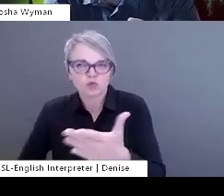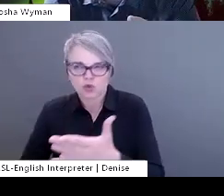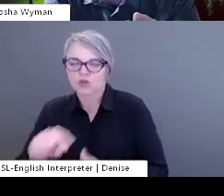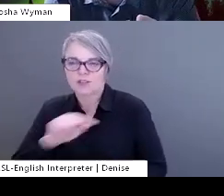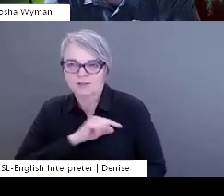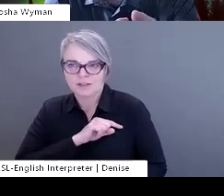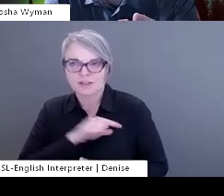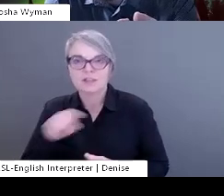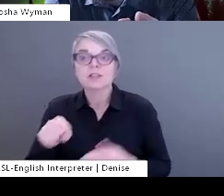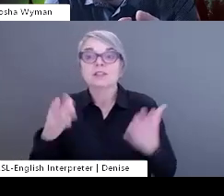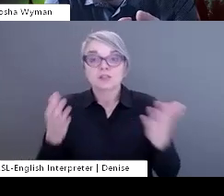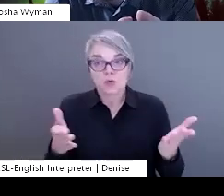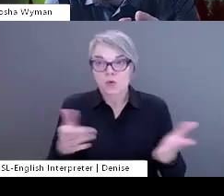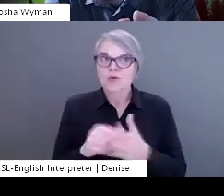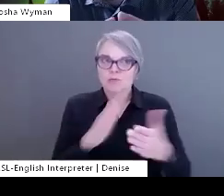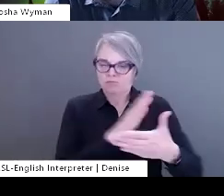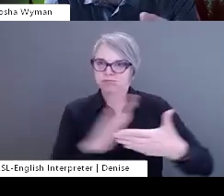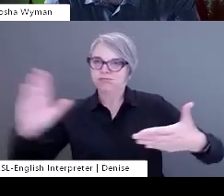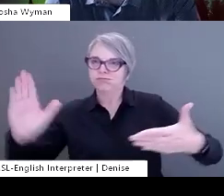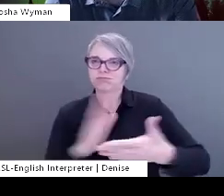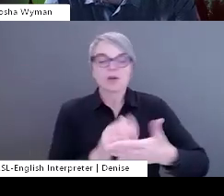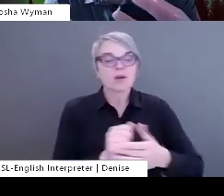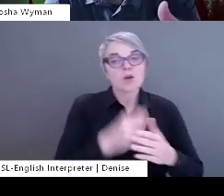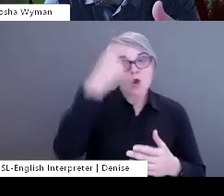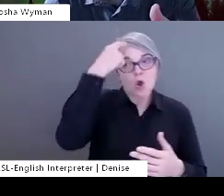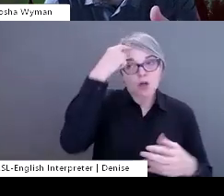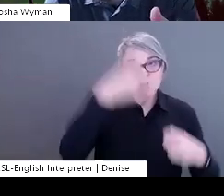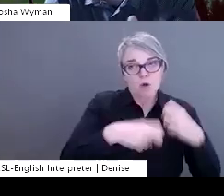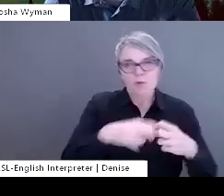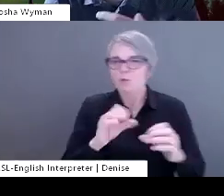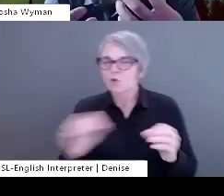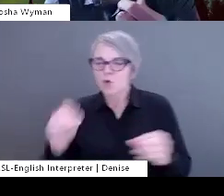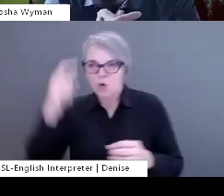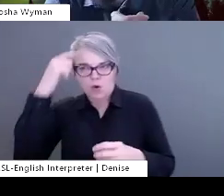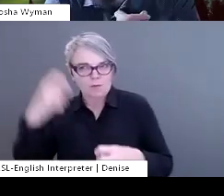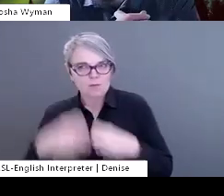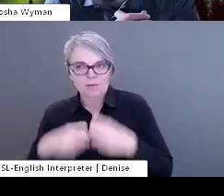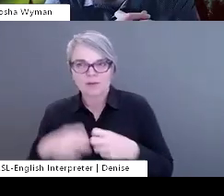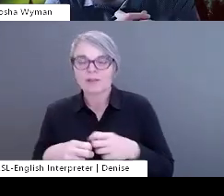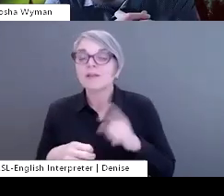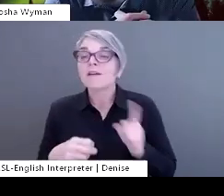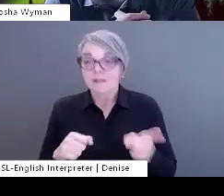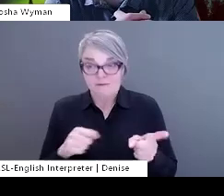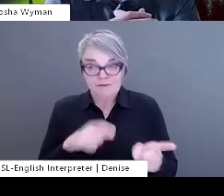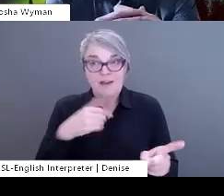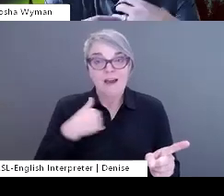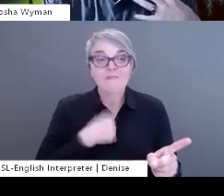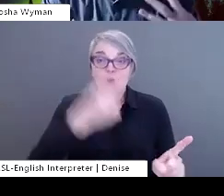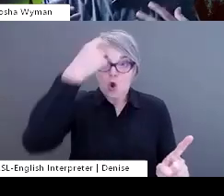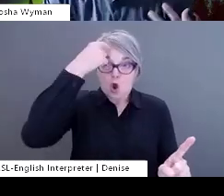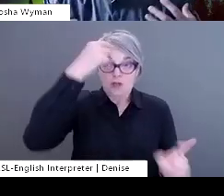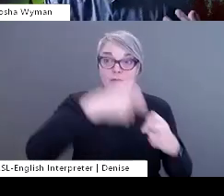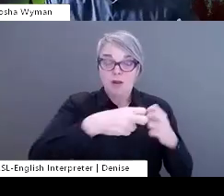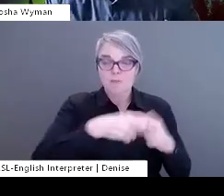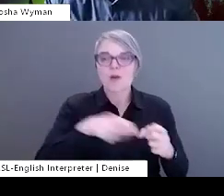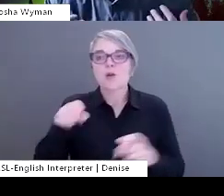impairment increased the likelihood they were going to convict someone. Whereas if the older adult had a cognitive impairment, they were less likely to convict the perpetrator. So